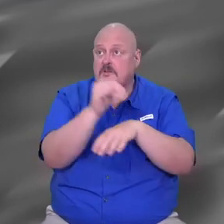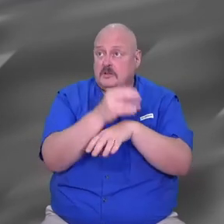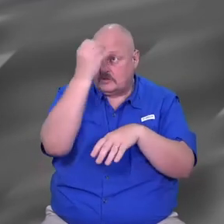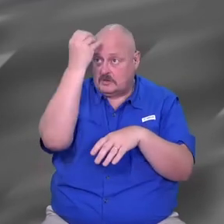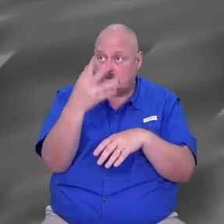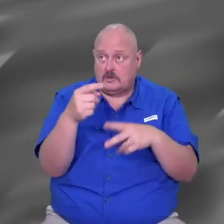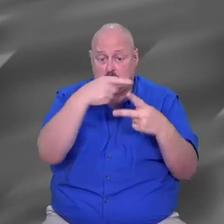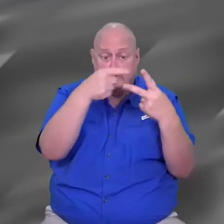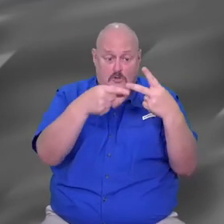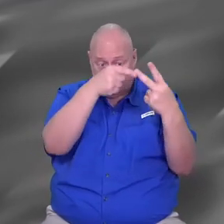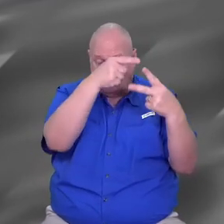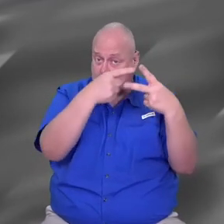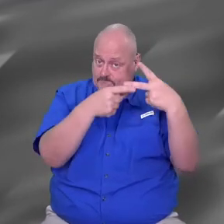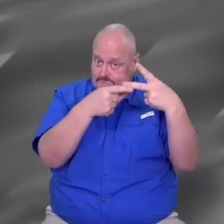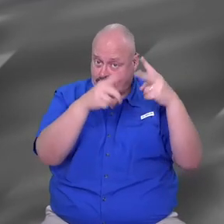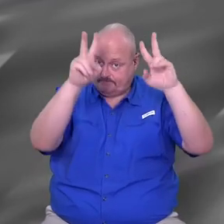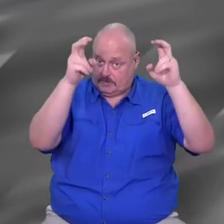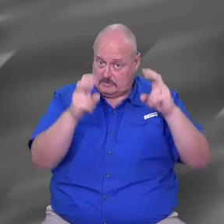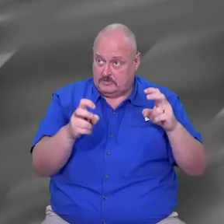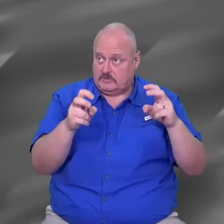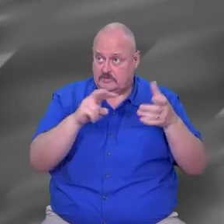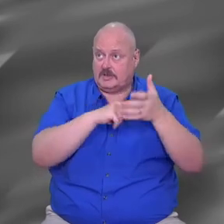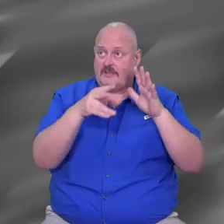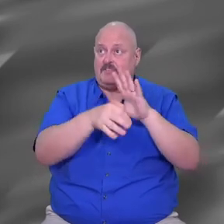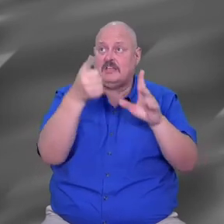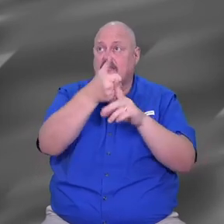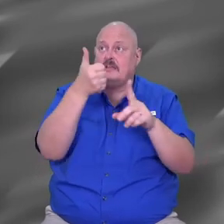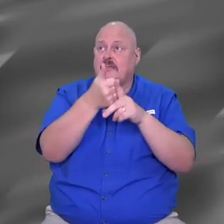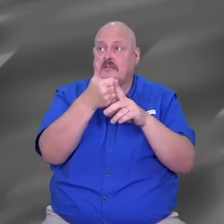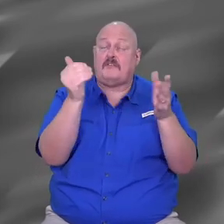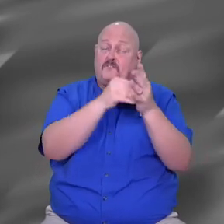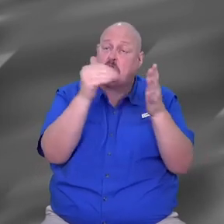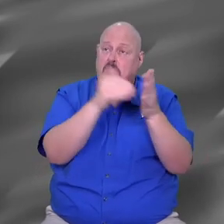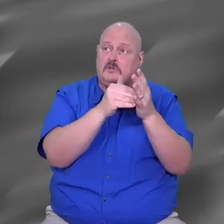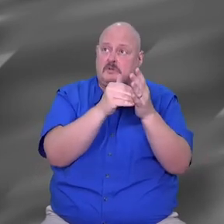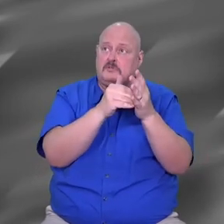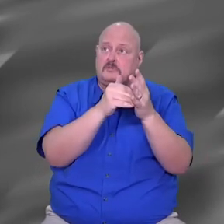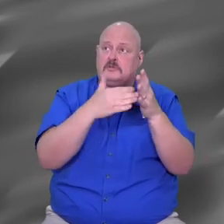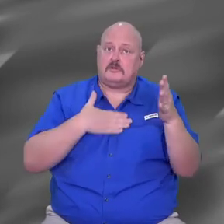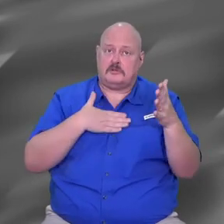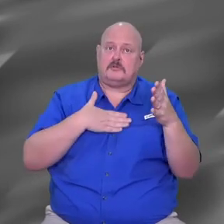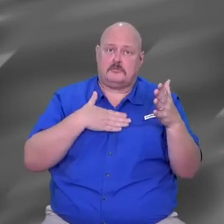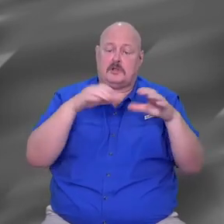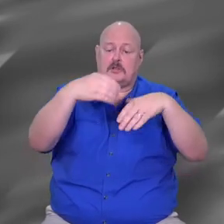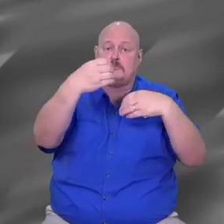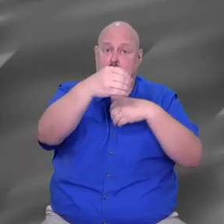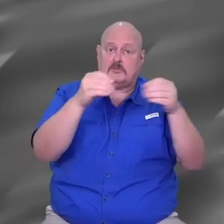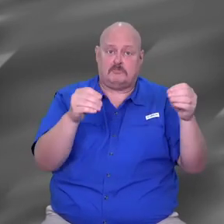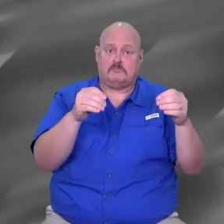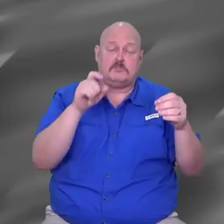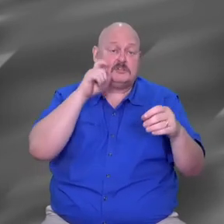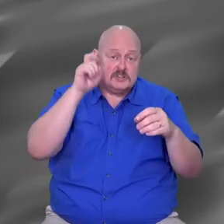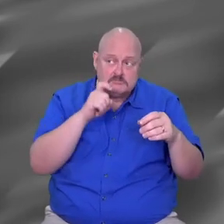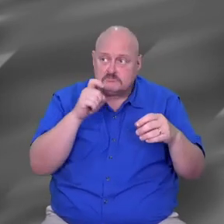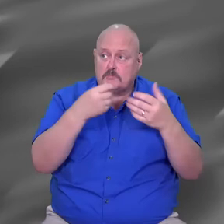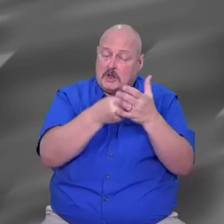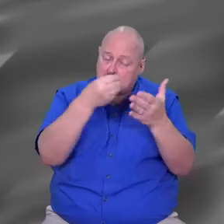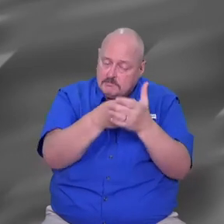you two issues that find themselves frequently in my presence. Intimacy issues, monetary